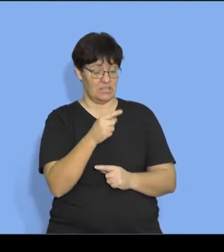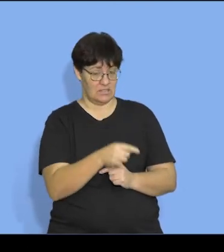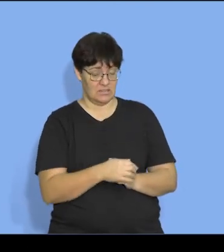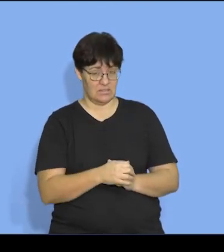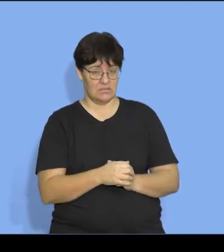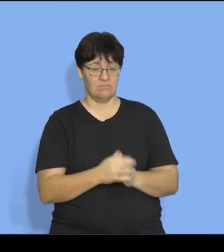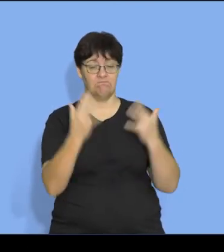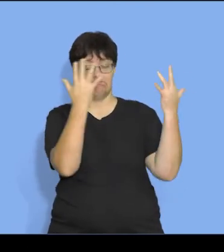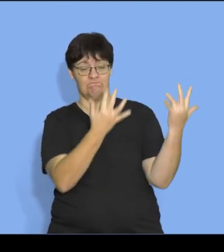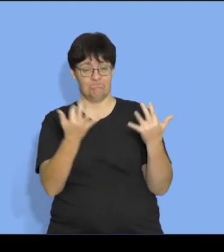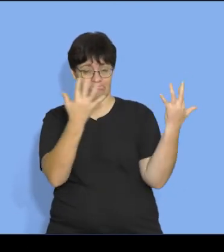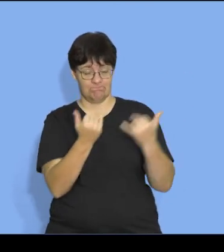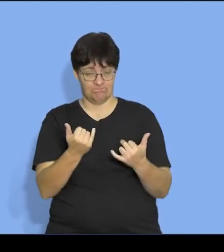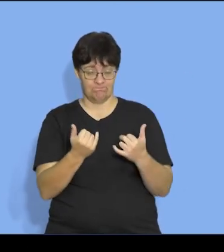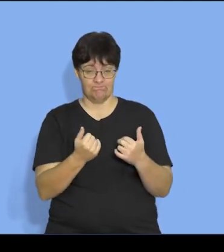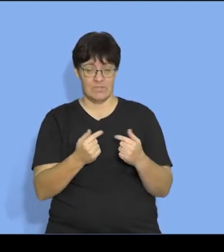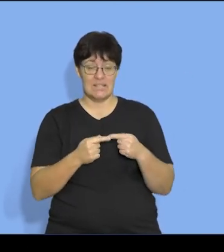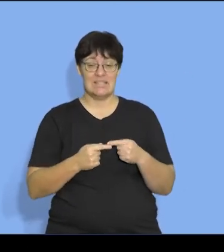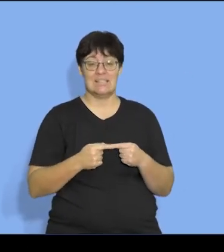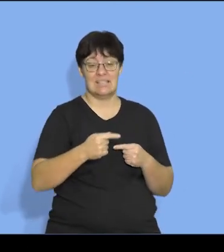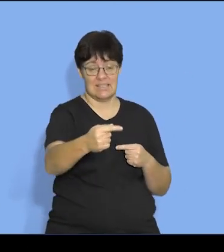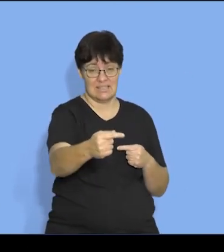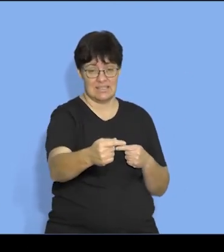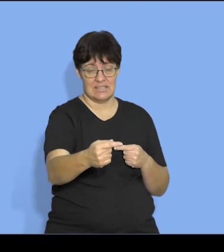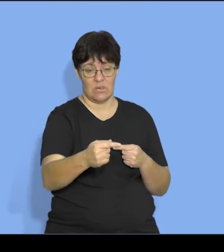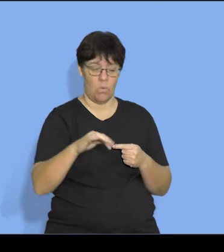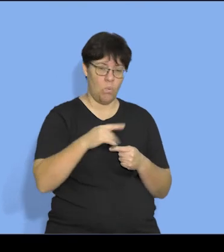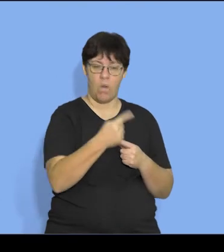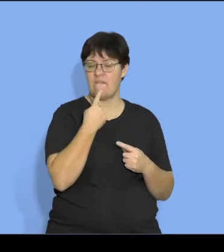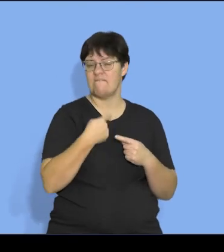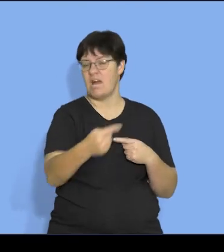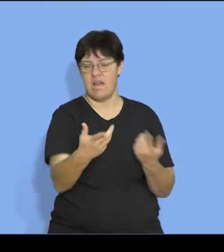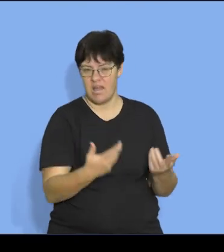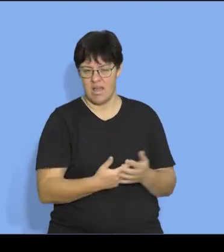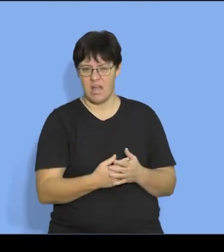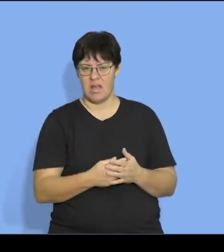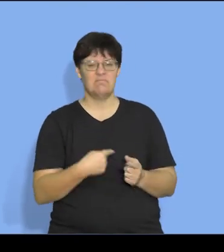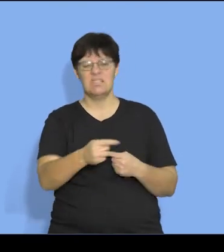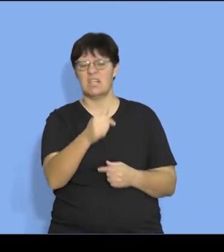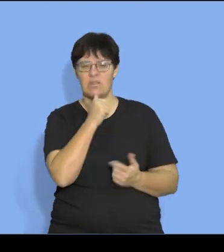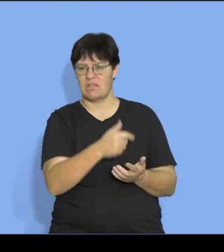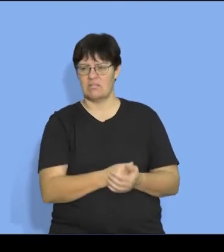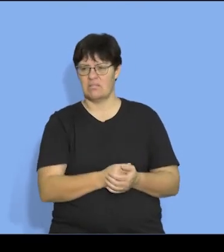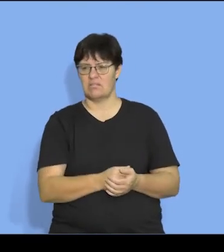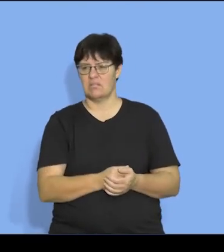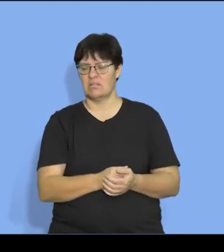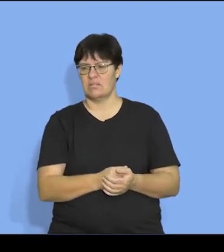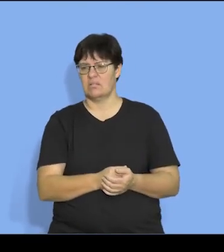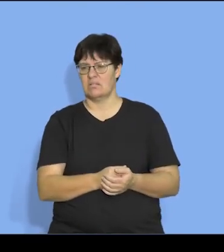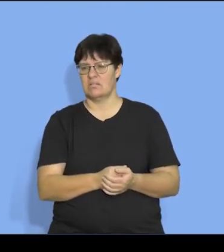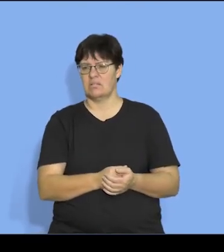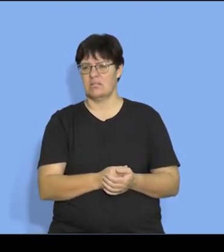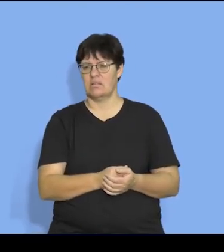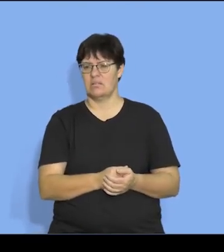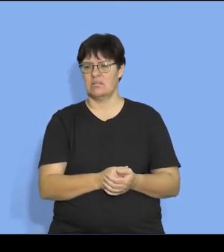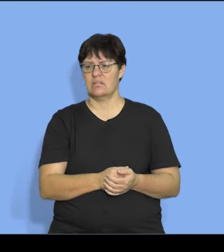question, calculate the distance covered. Distance, I don't care. So they've gone, west,